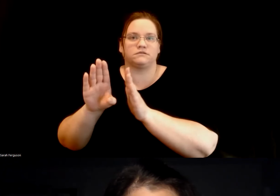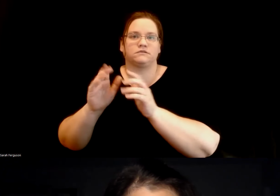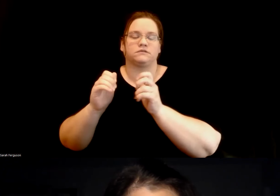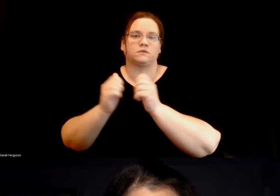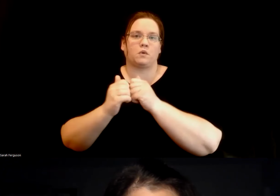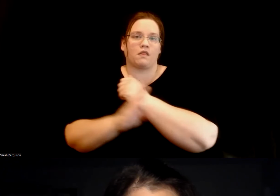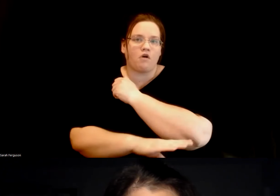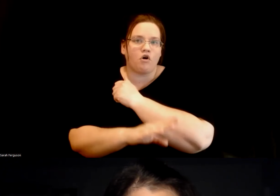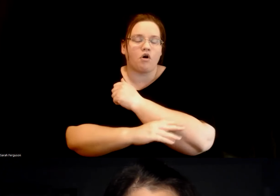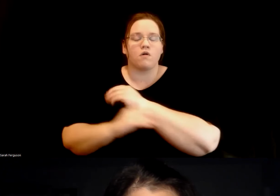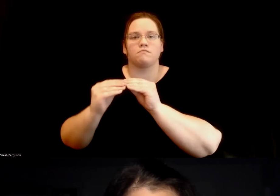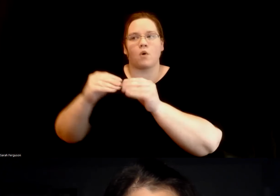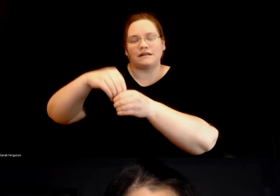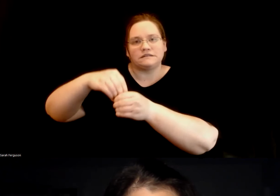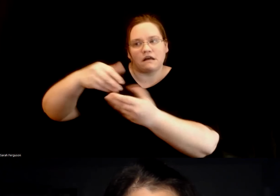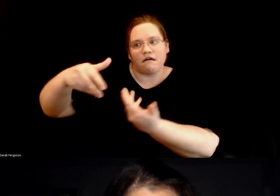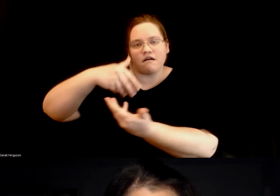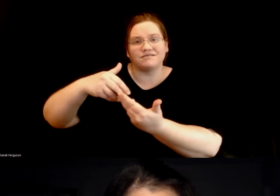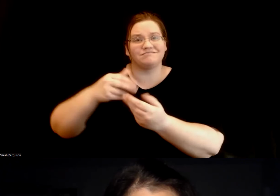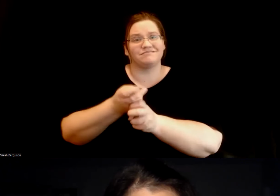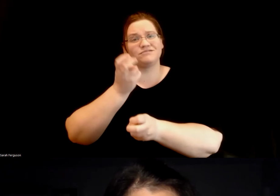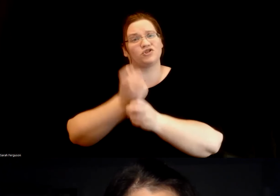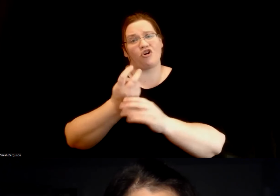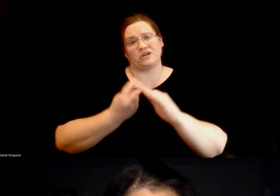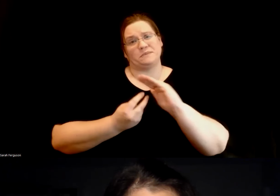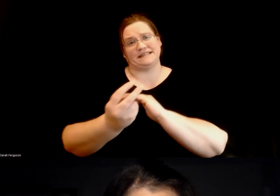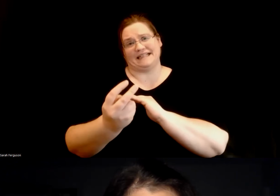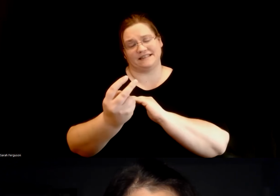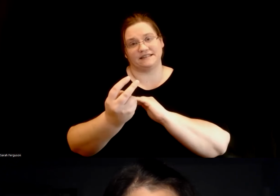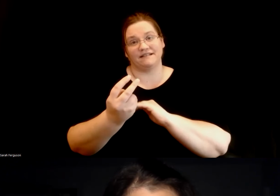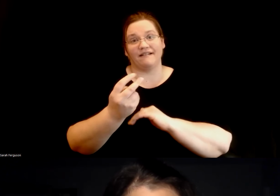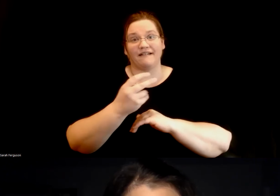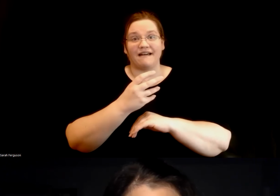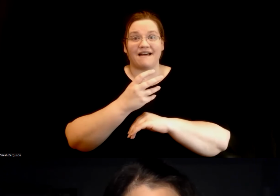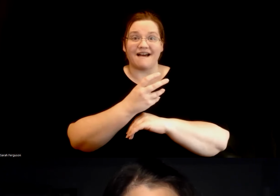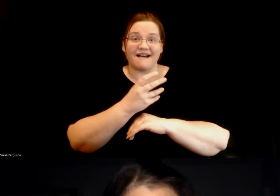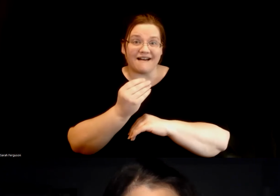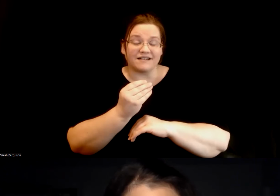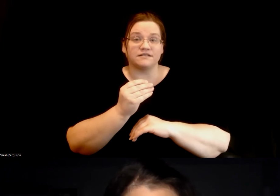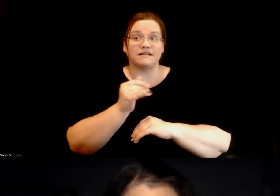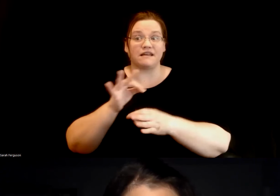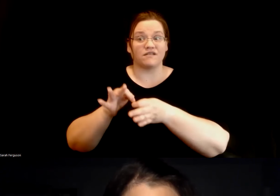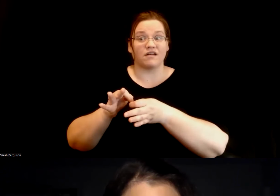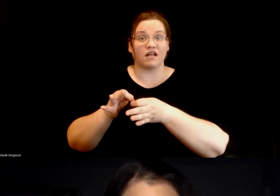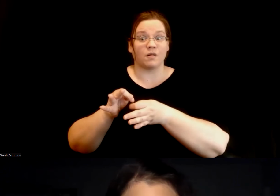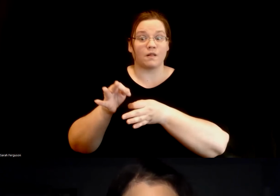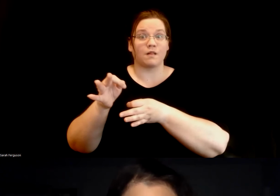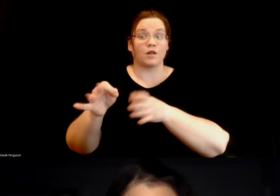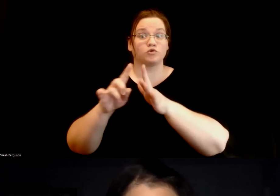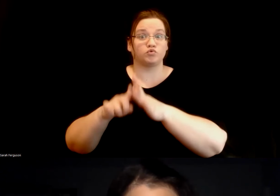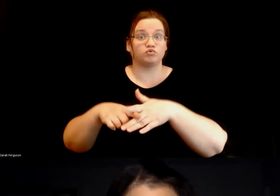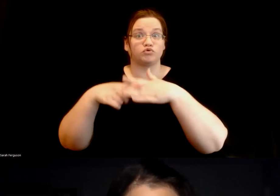year, but I think it's just hard to predict. And then it also takes a little while to be considered fully vaccinated. So if we delay the